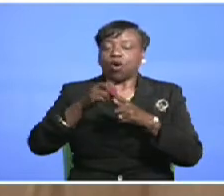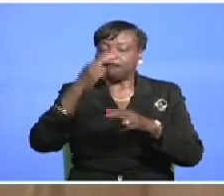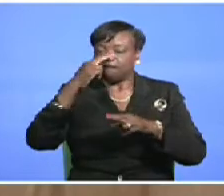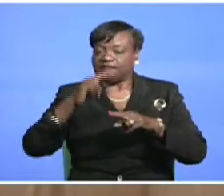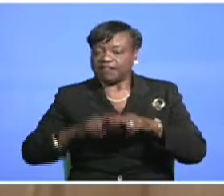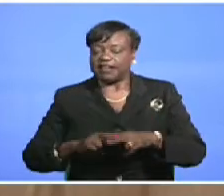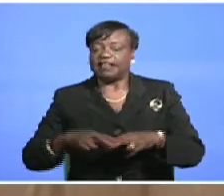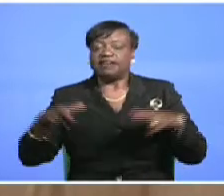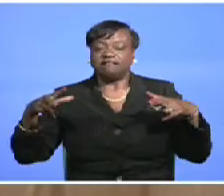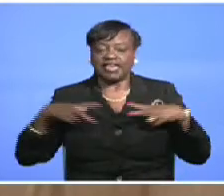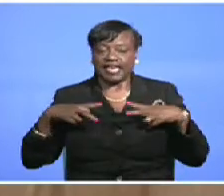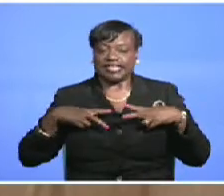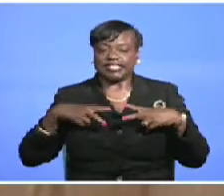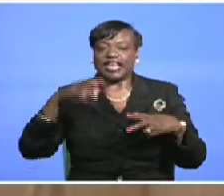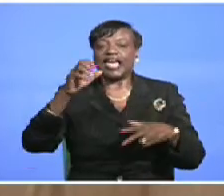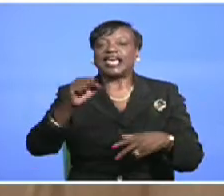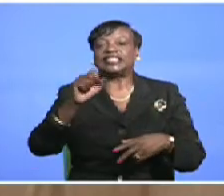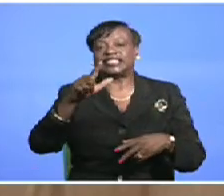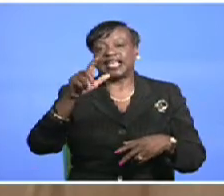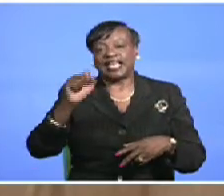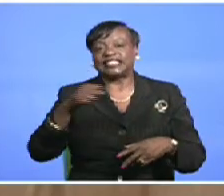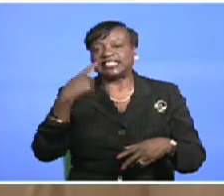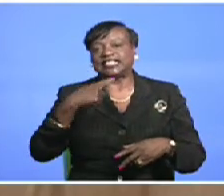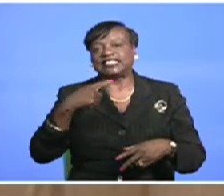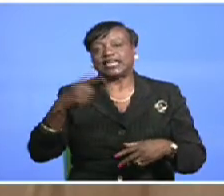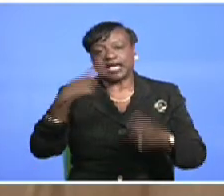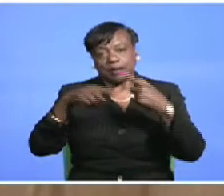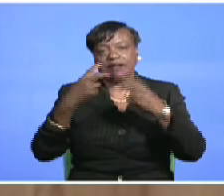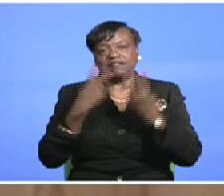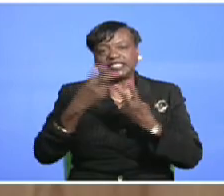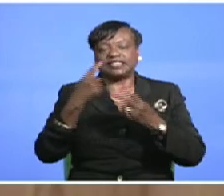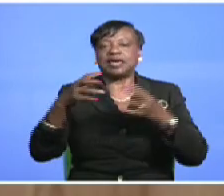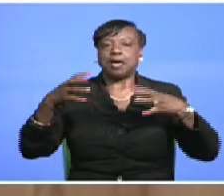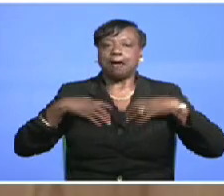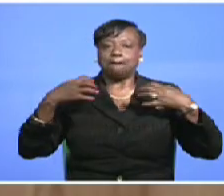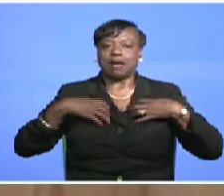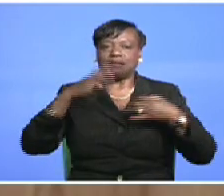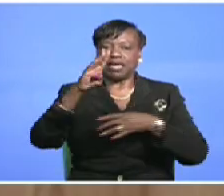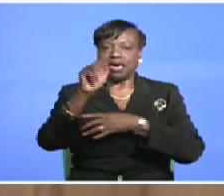you to make a stop at the Monkey Bar. Siesca Adderley, ZNS Network News.